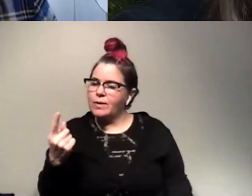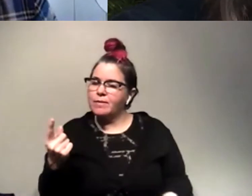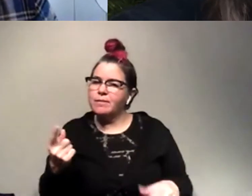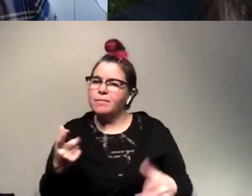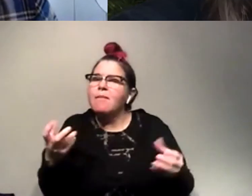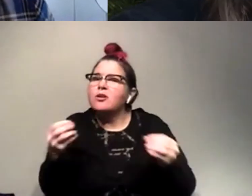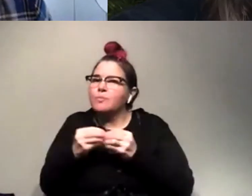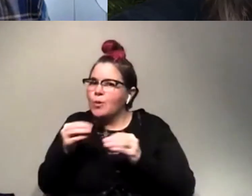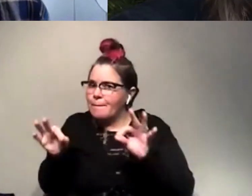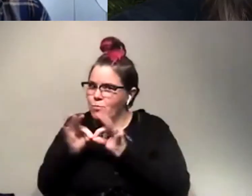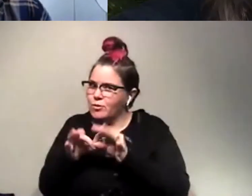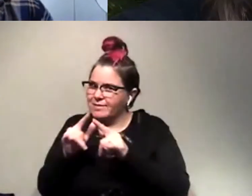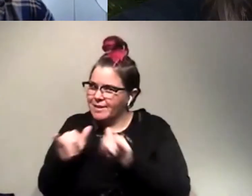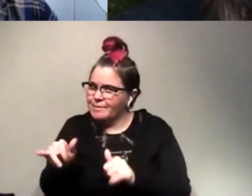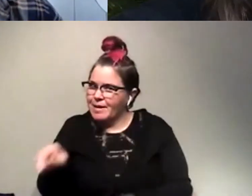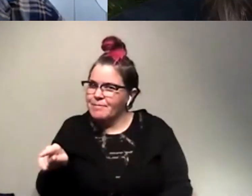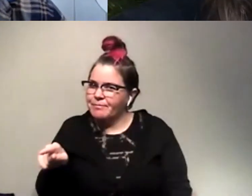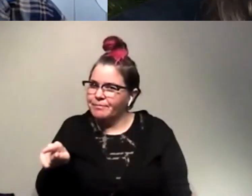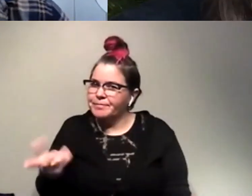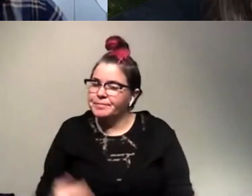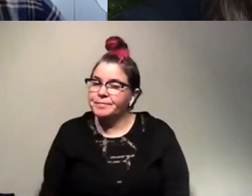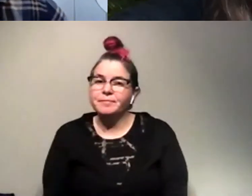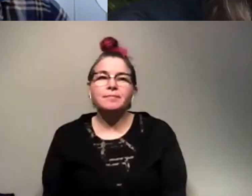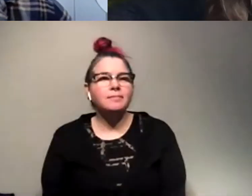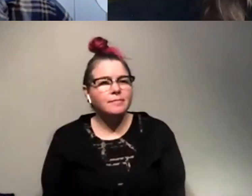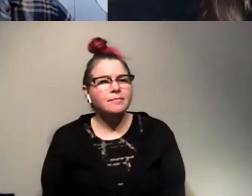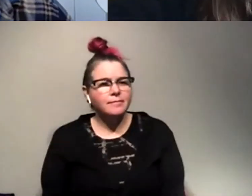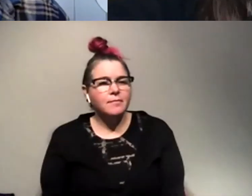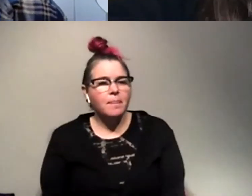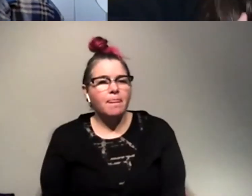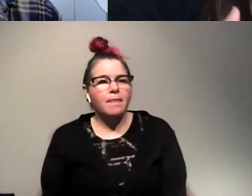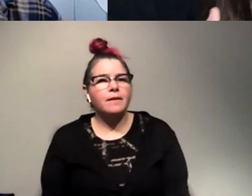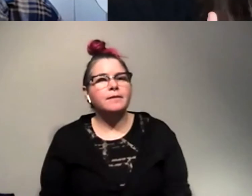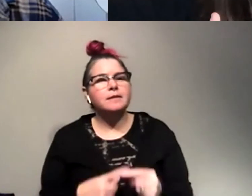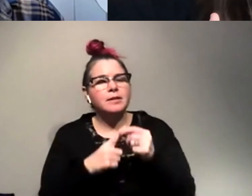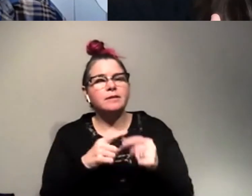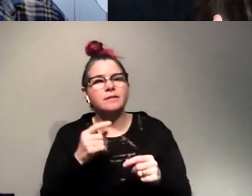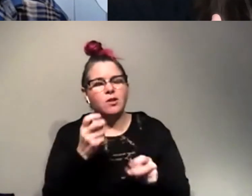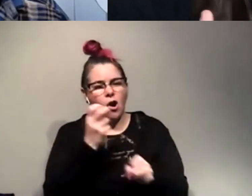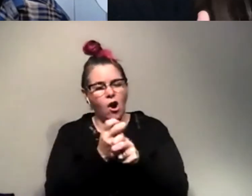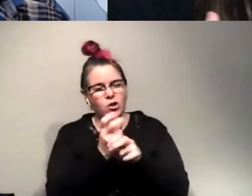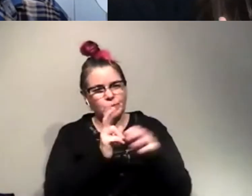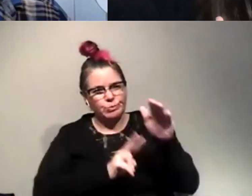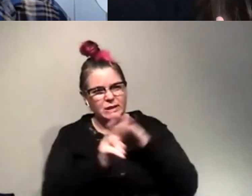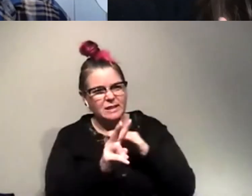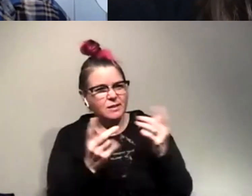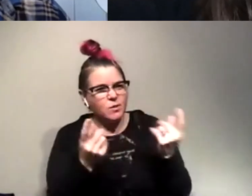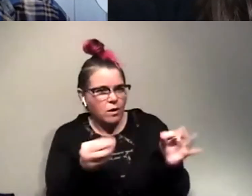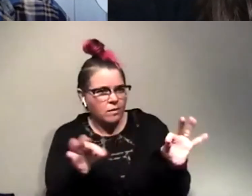important. Yeah. Especially when it's hard to predict what's going to be